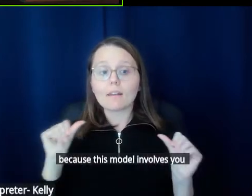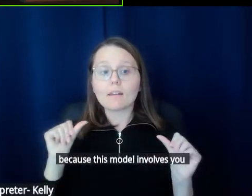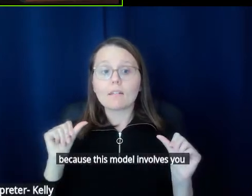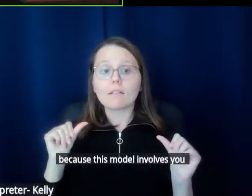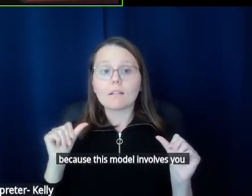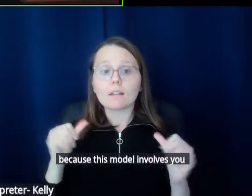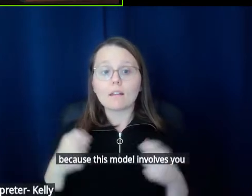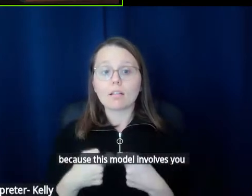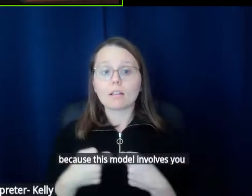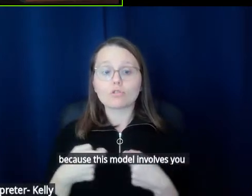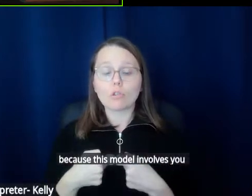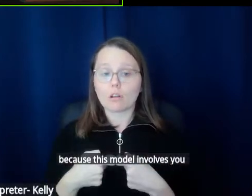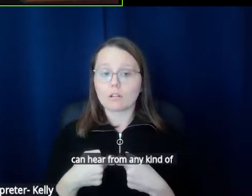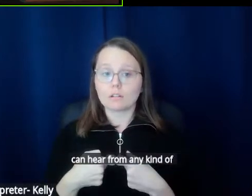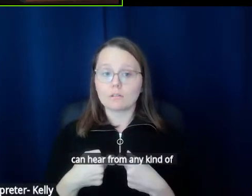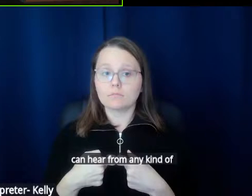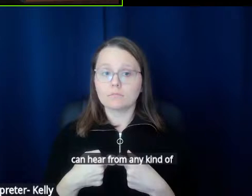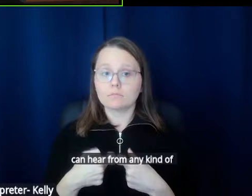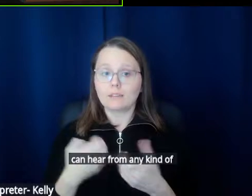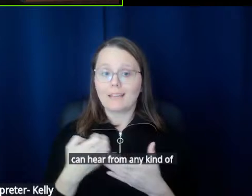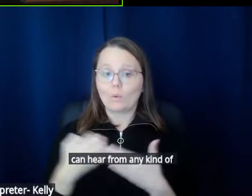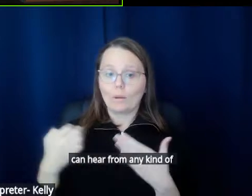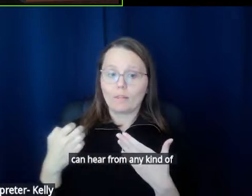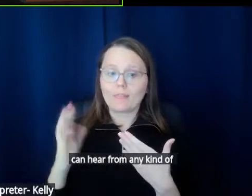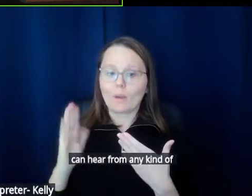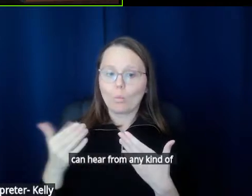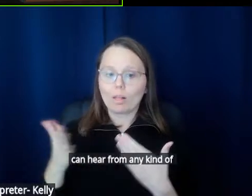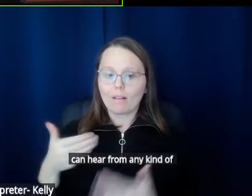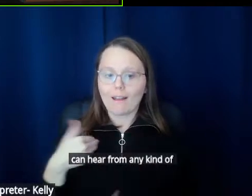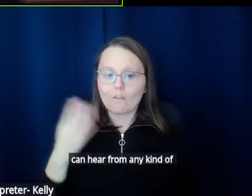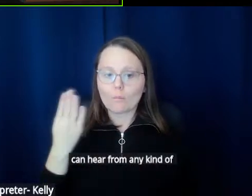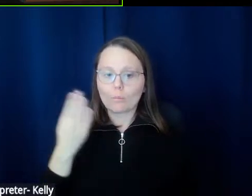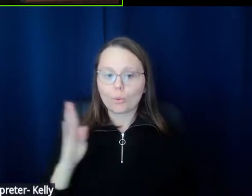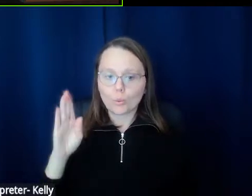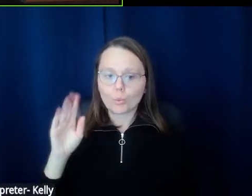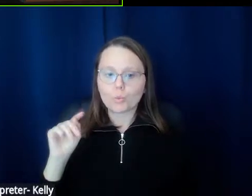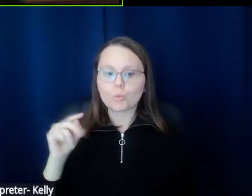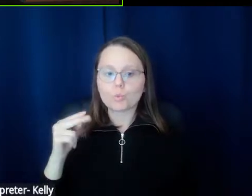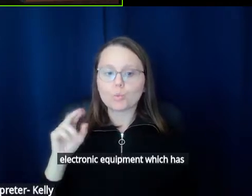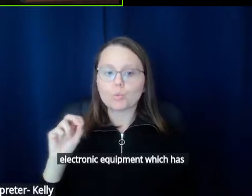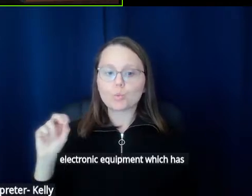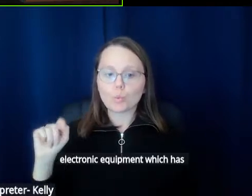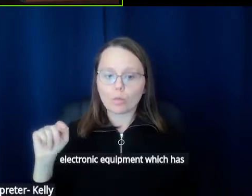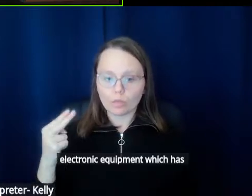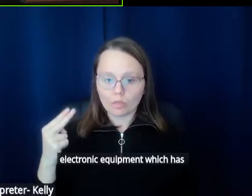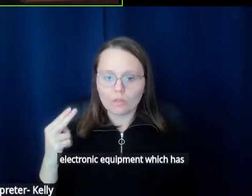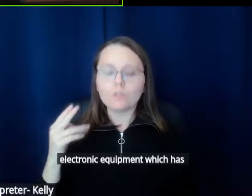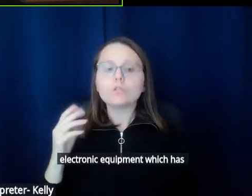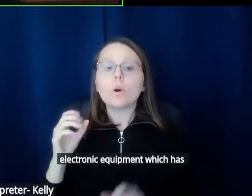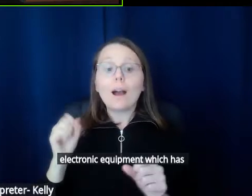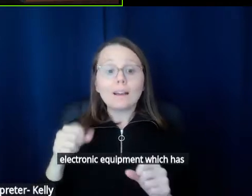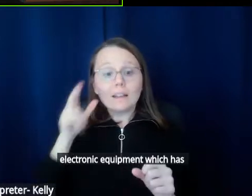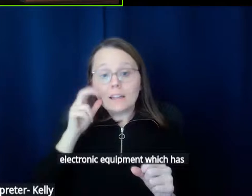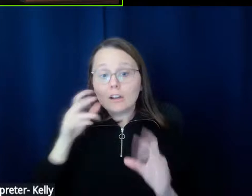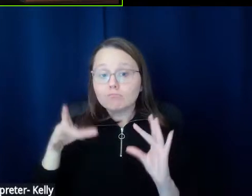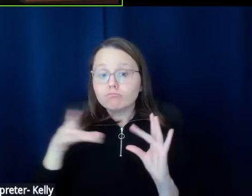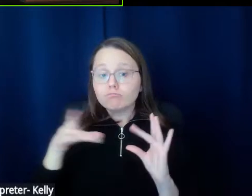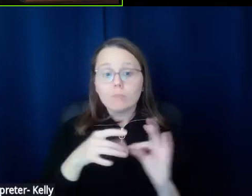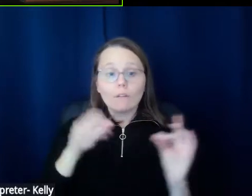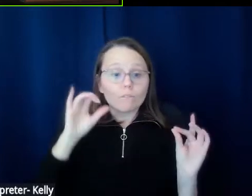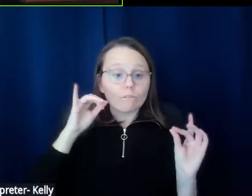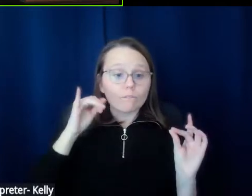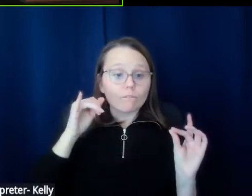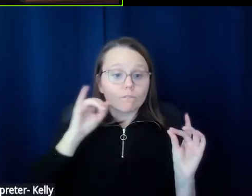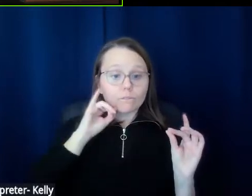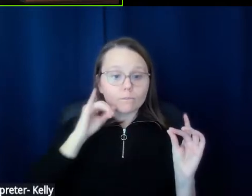electronic equipment which has Bluetooth. So now I can hear my phone, I